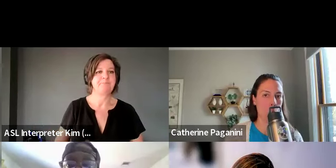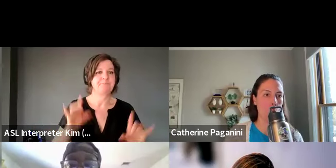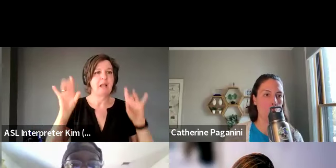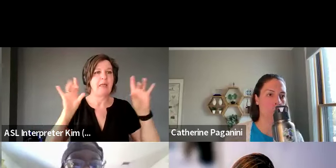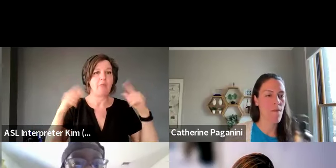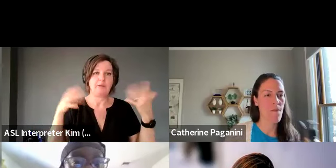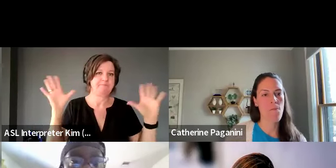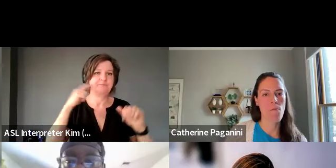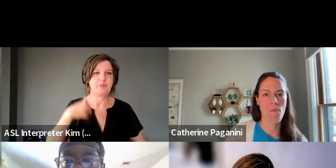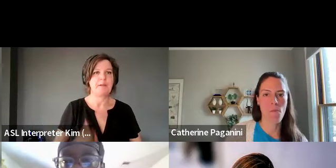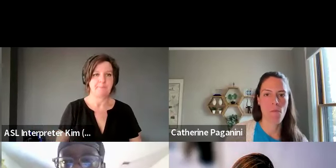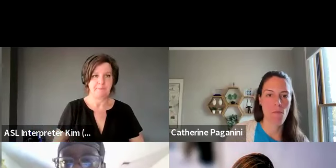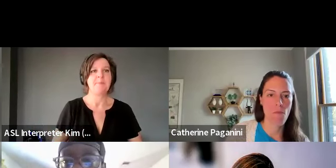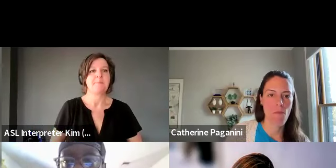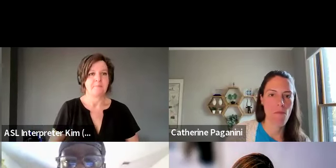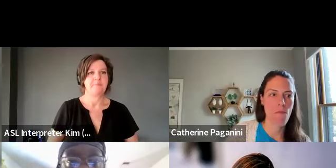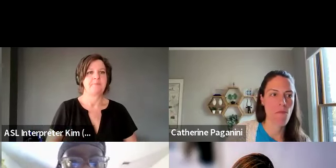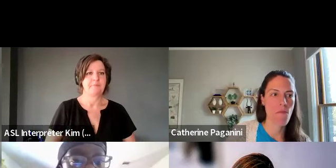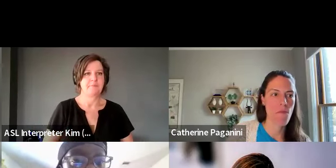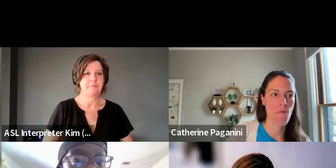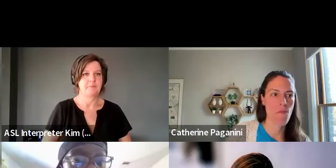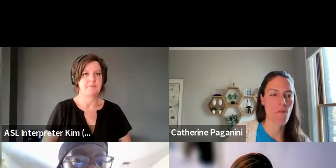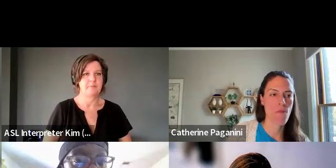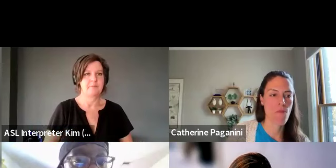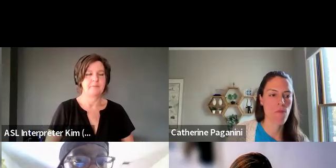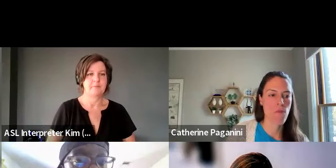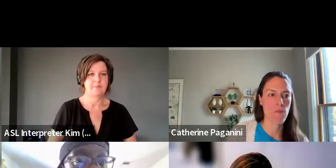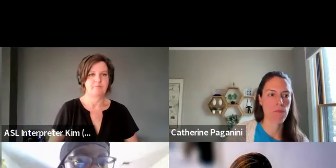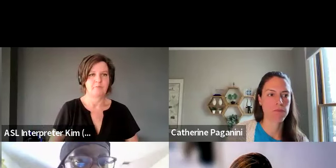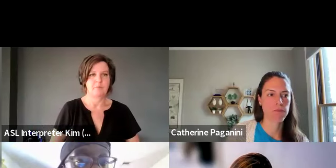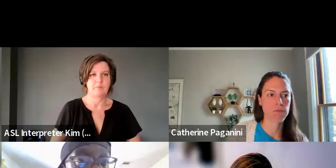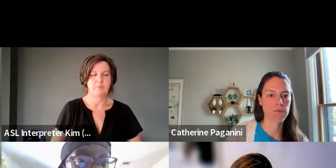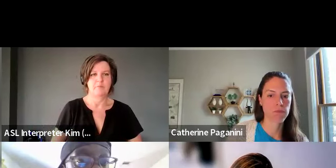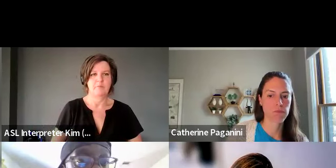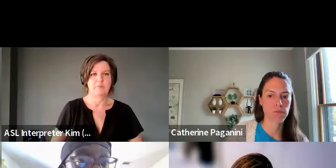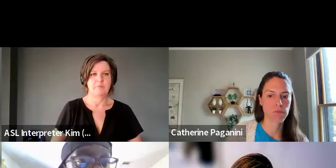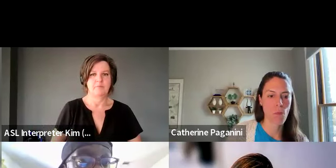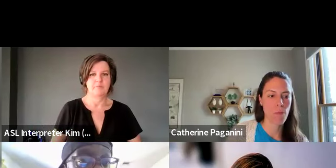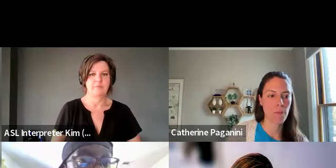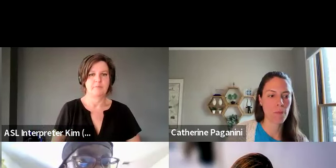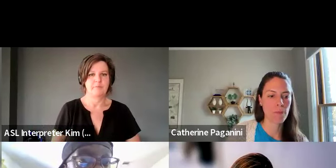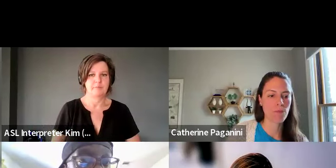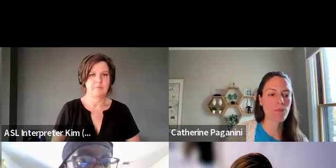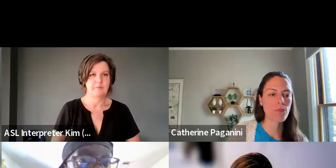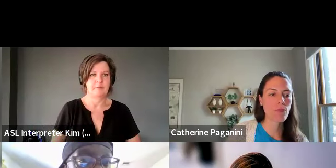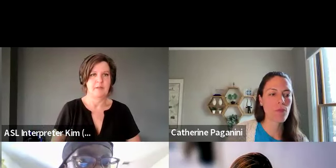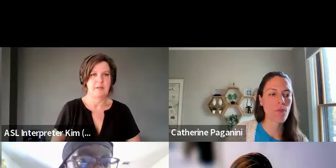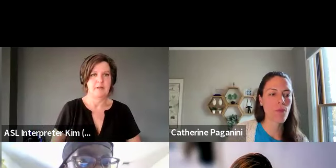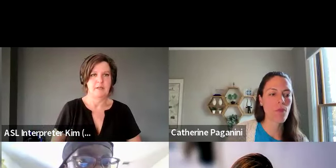Yes, and somebody had a